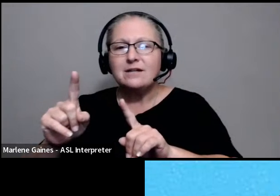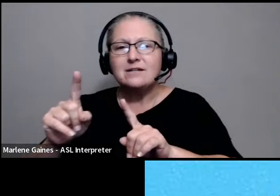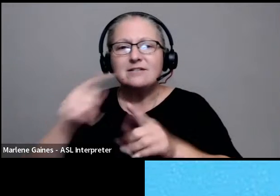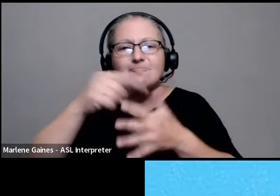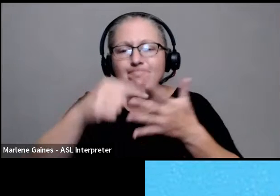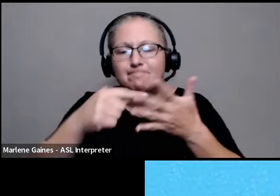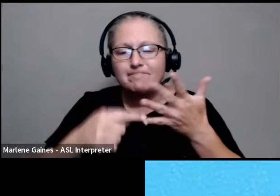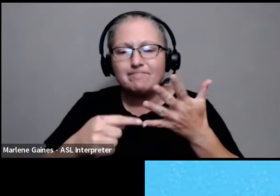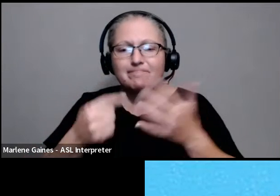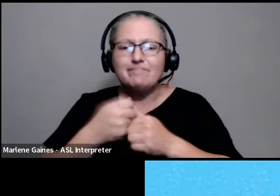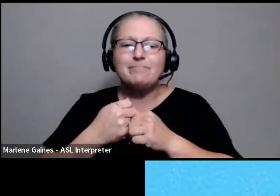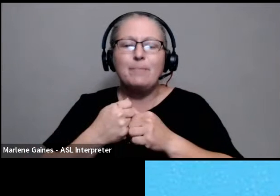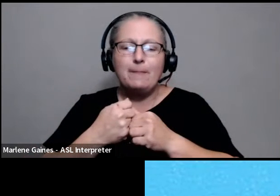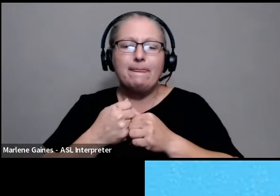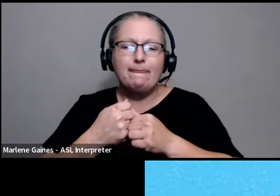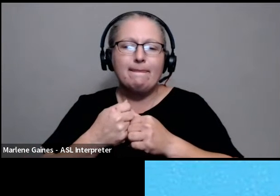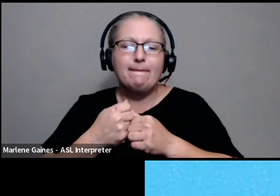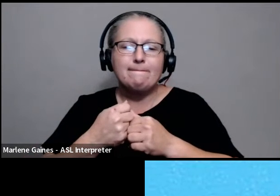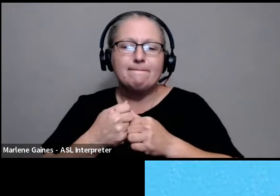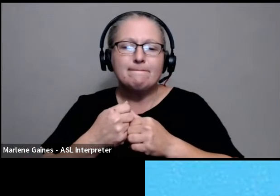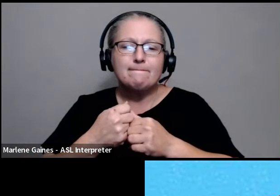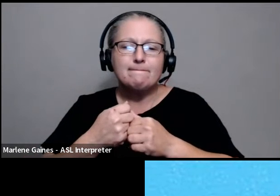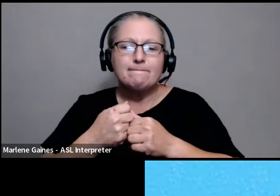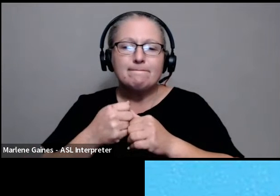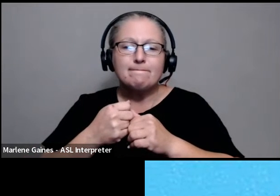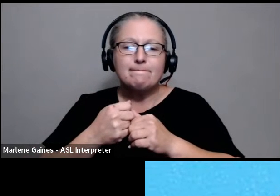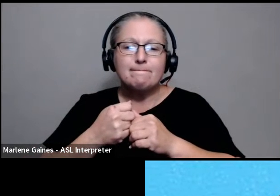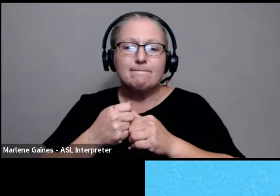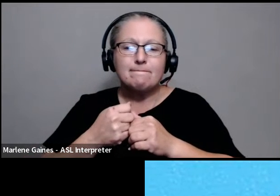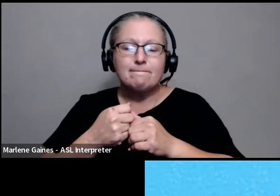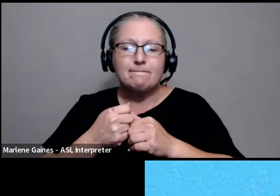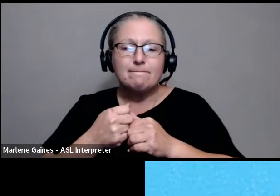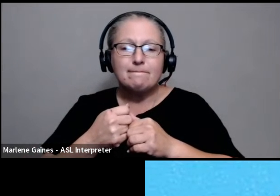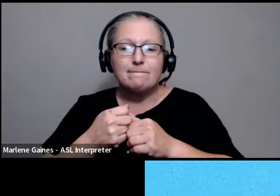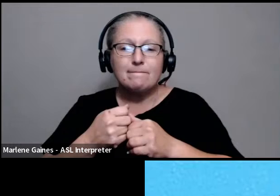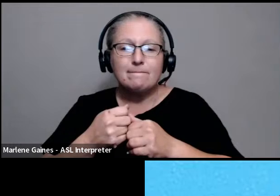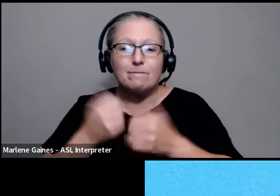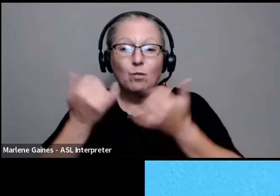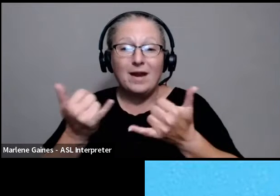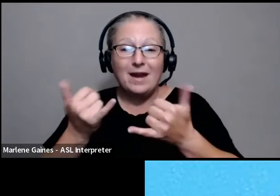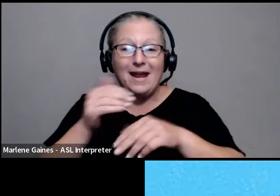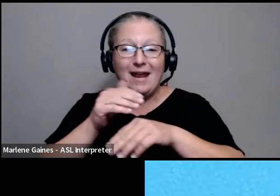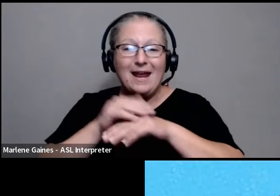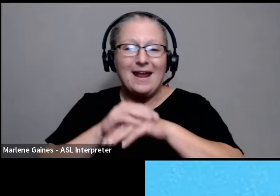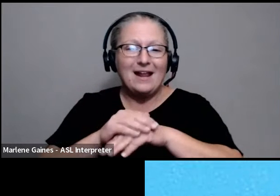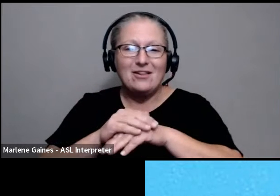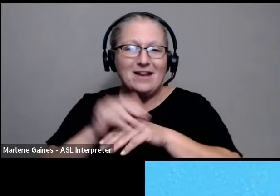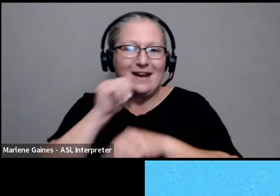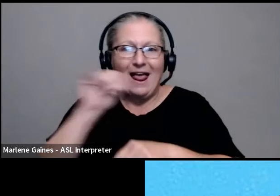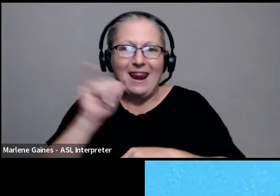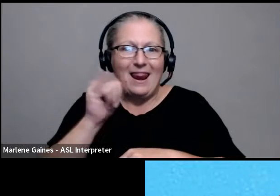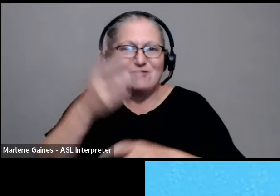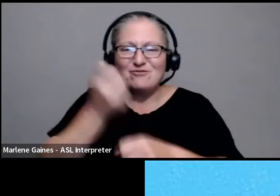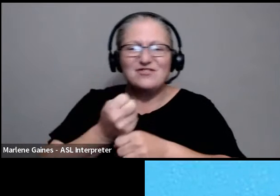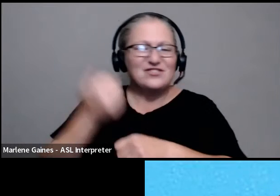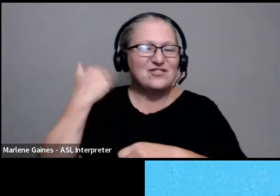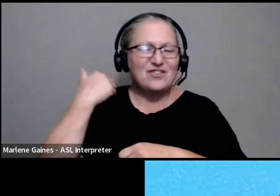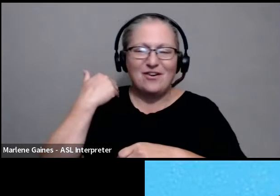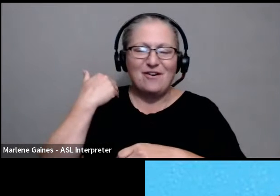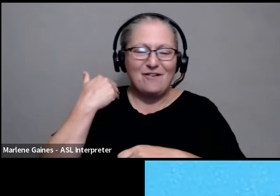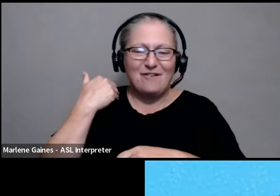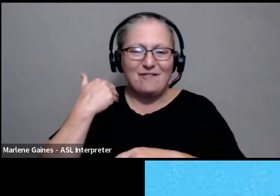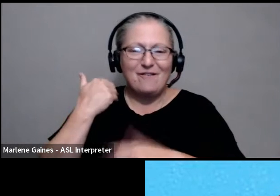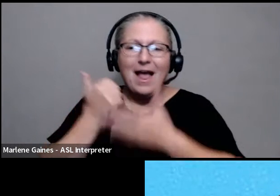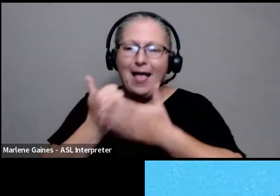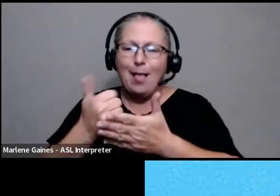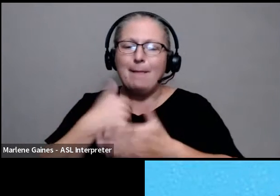areas. So the English, the one I have right now, it's not compared to like 2 years ago. So it helped me to